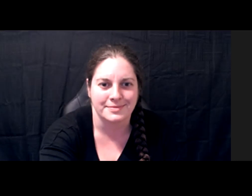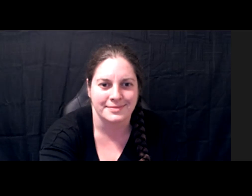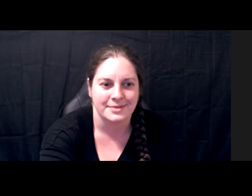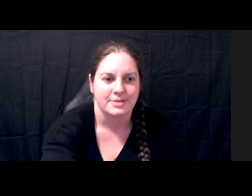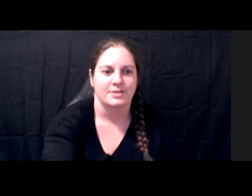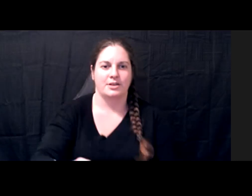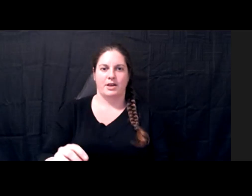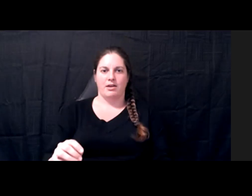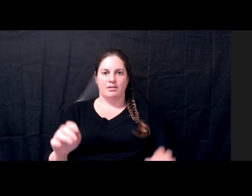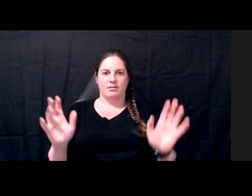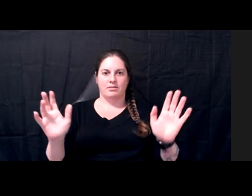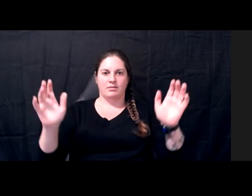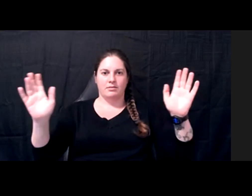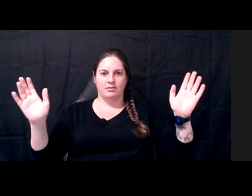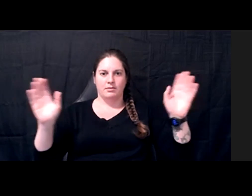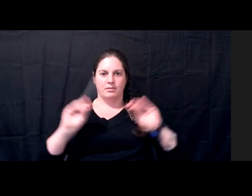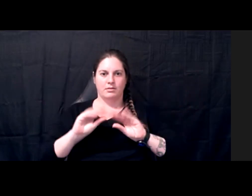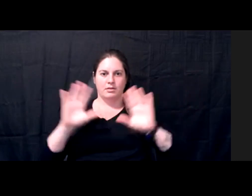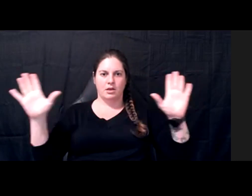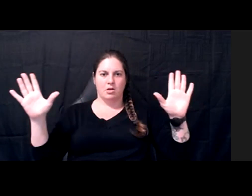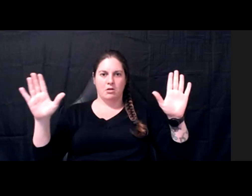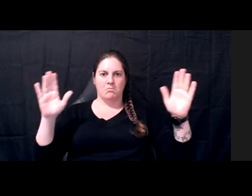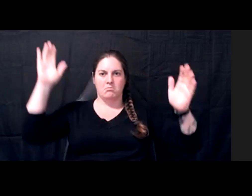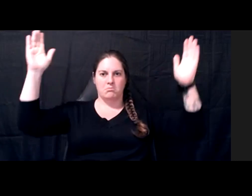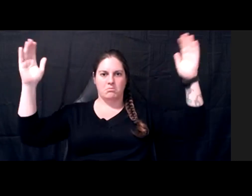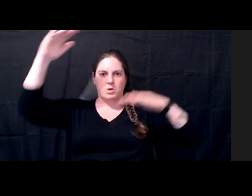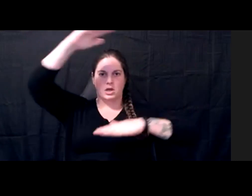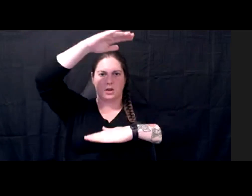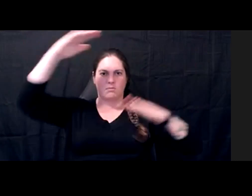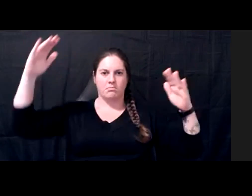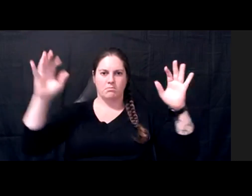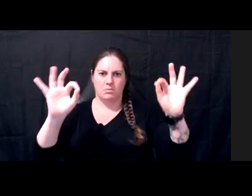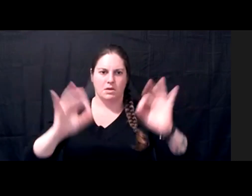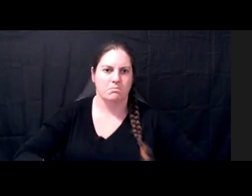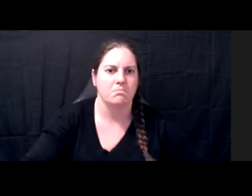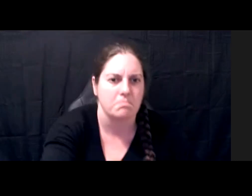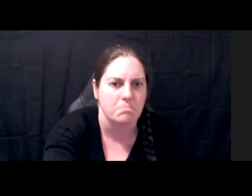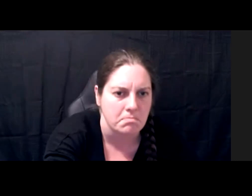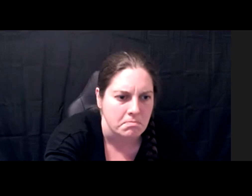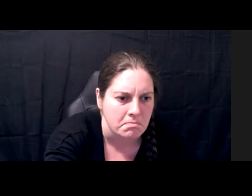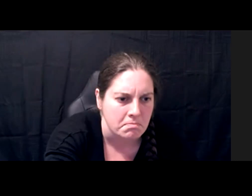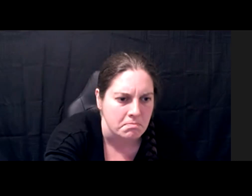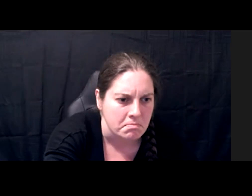Awesome. All right. Clear. We gotta, yep.